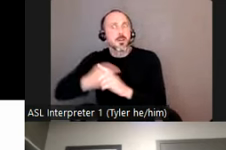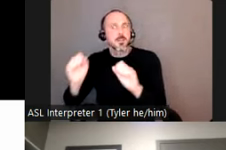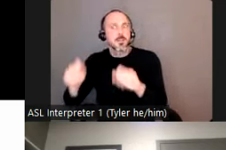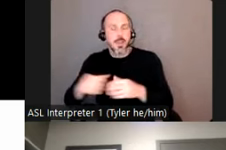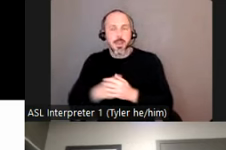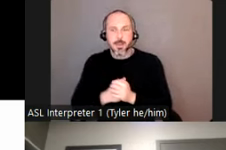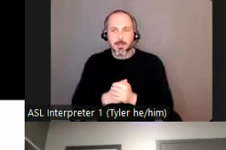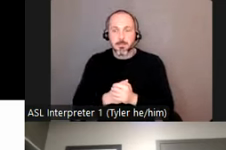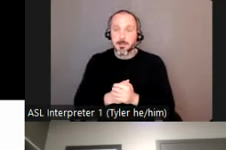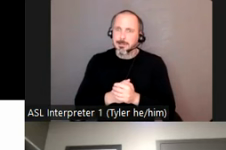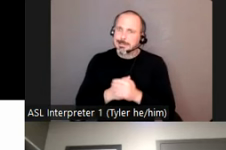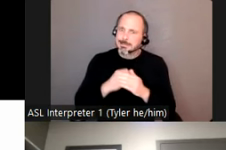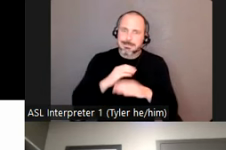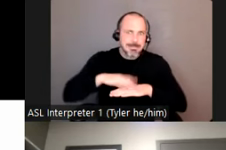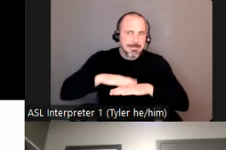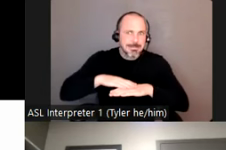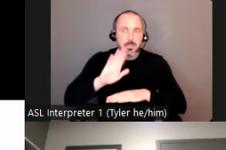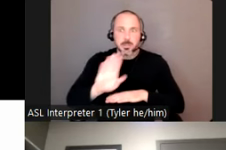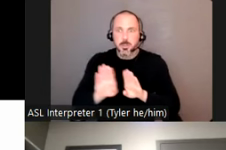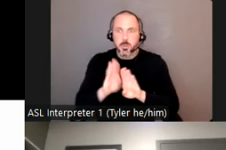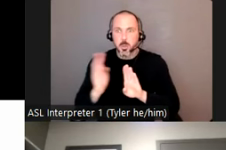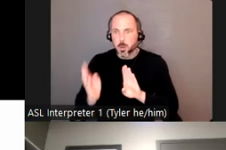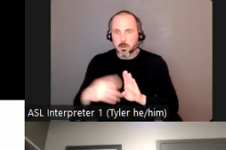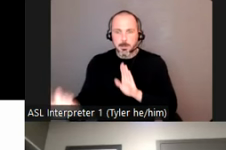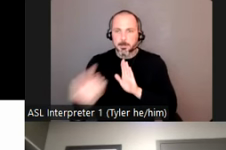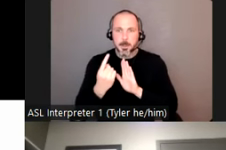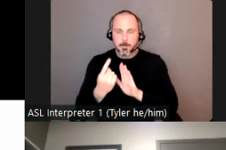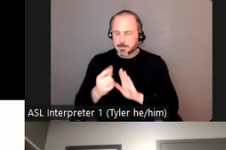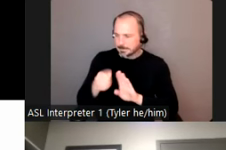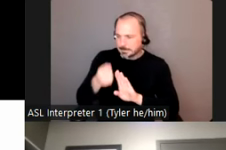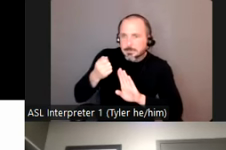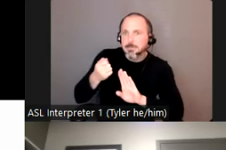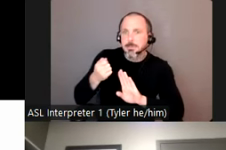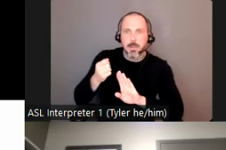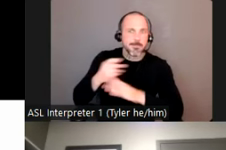in Ontario that you're not to attend door to door. Next slide.